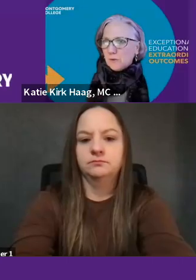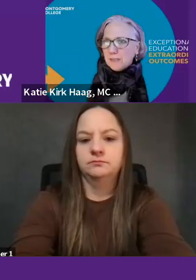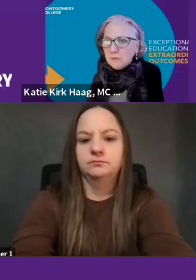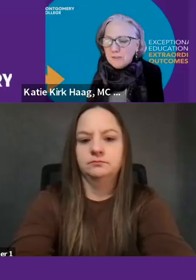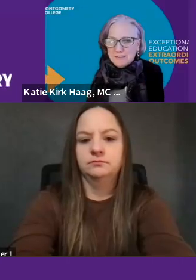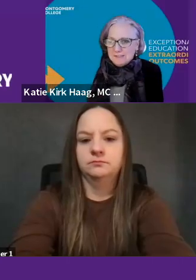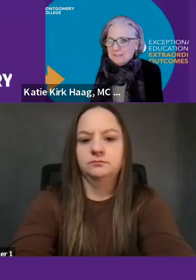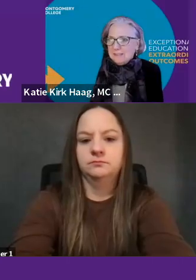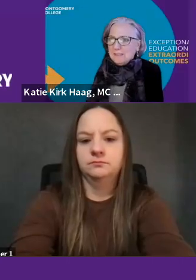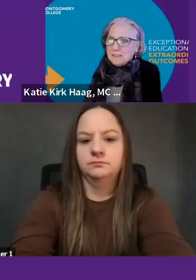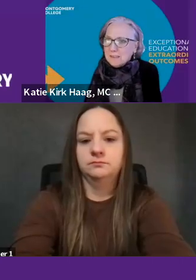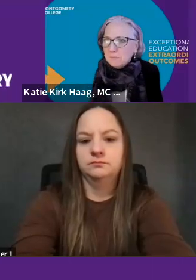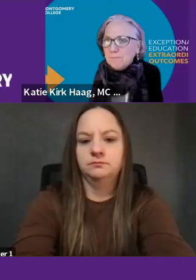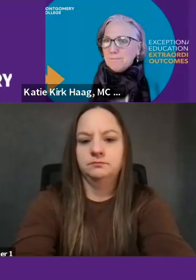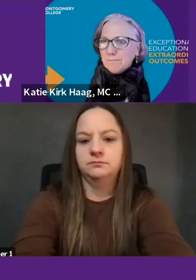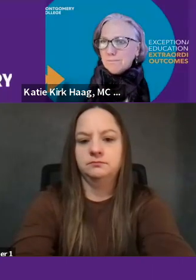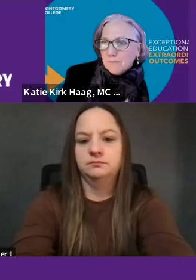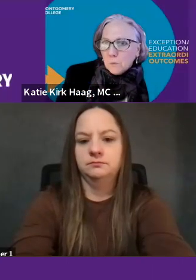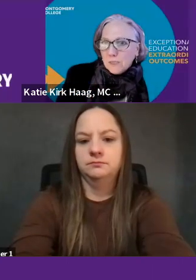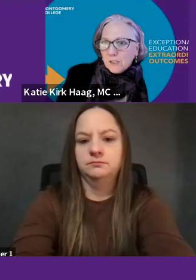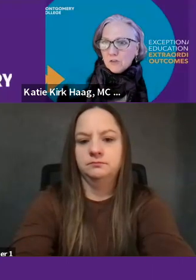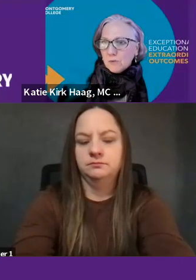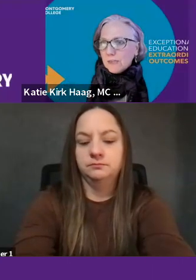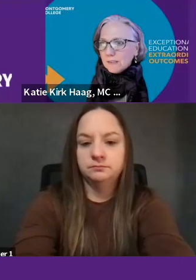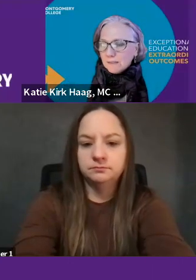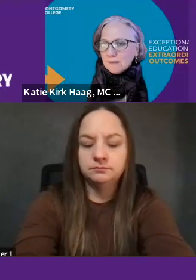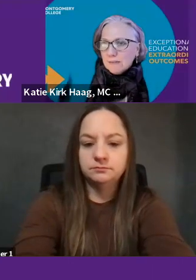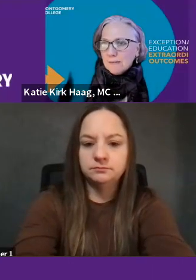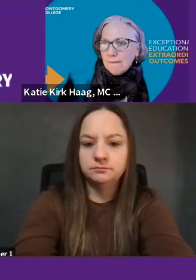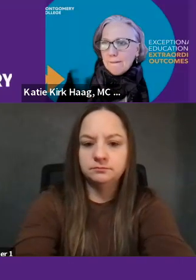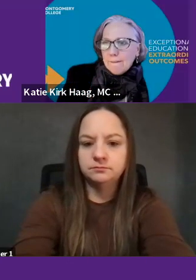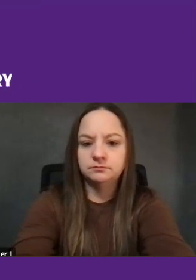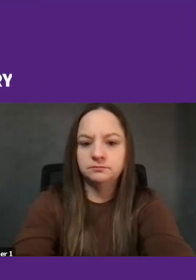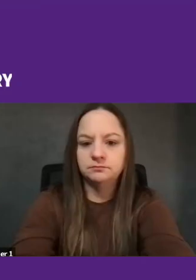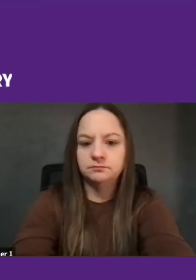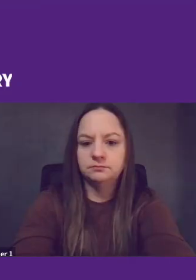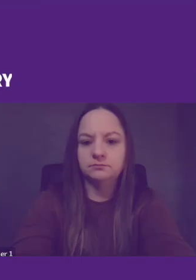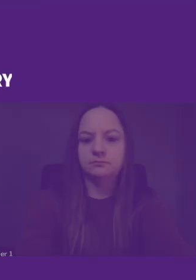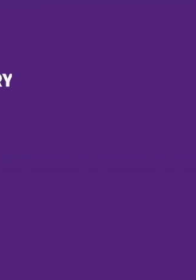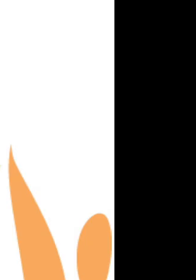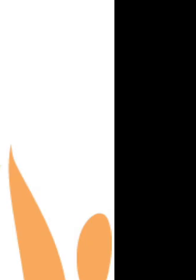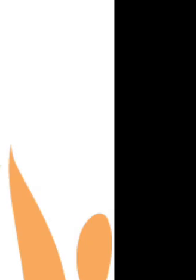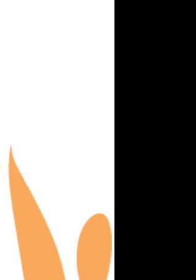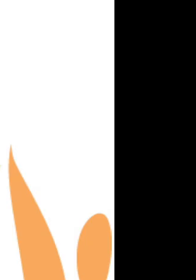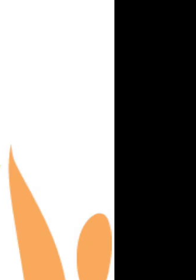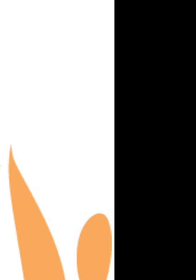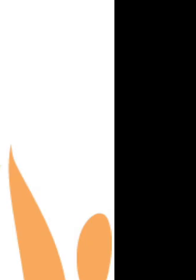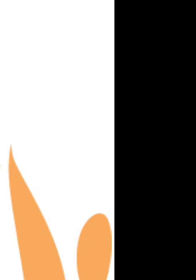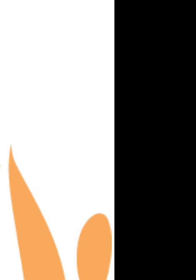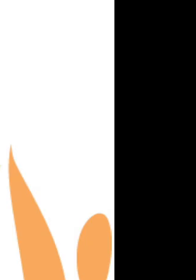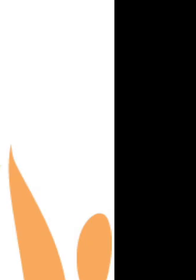to the whole crowd, we can do that. I think that all